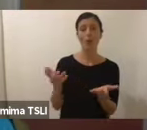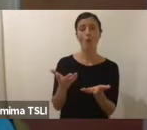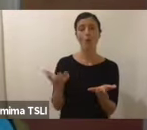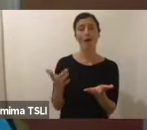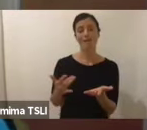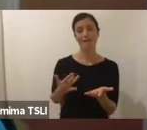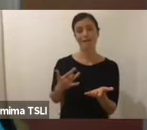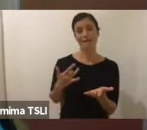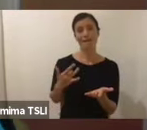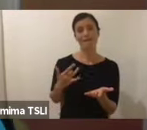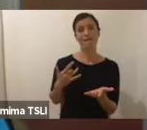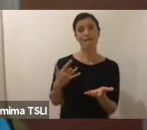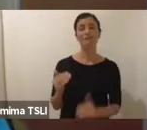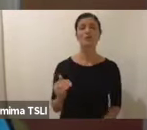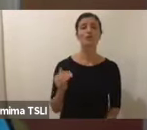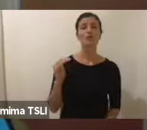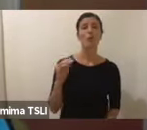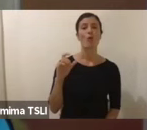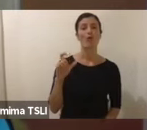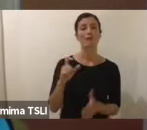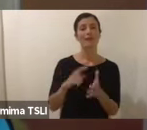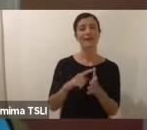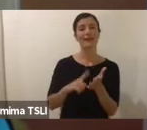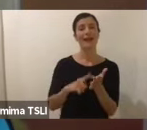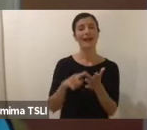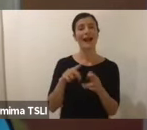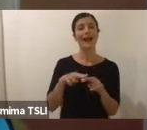over to you prasadacitta